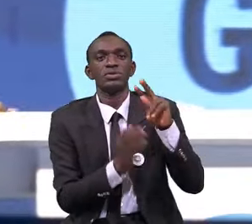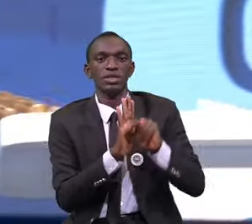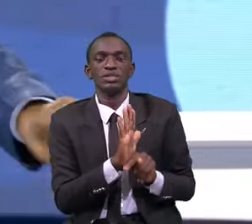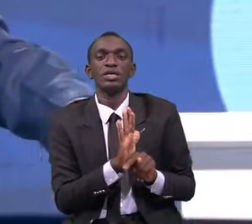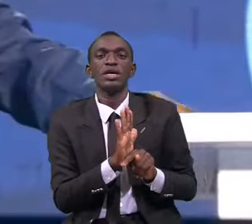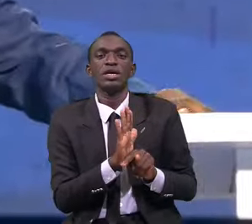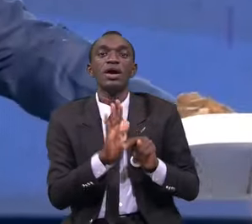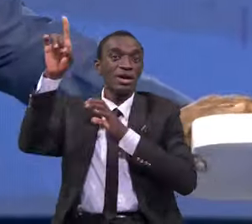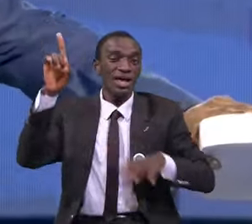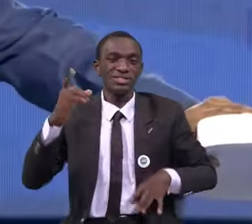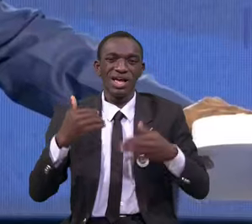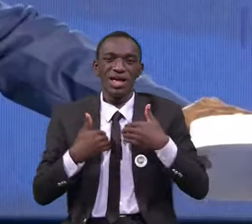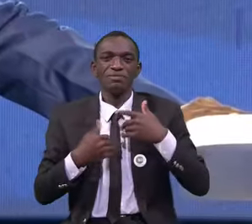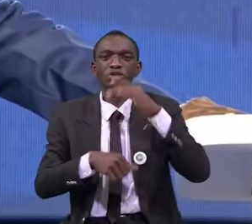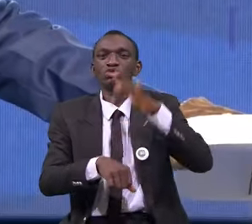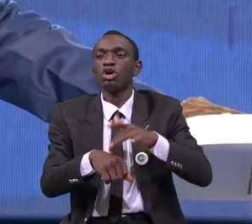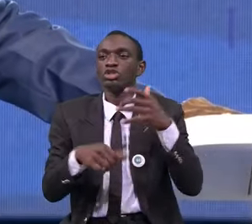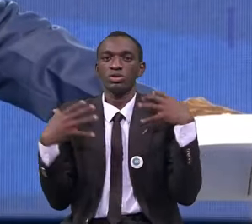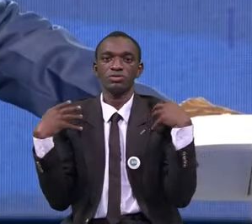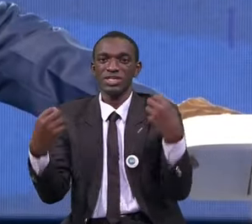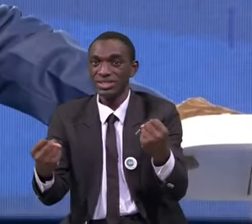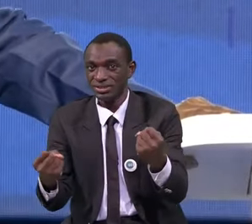Christ has the touch of healing.